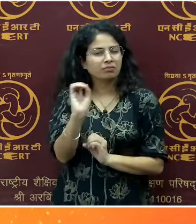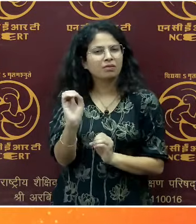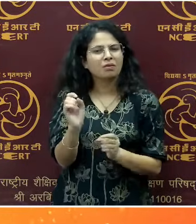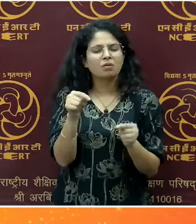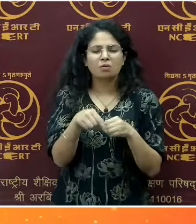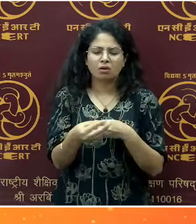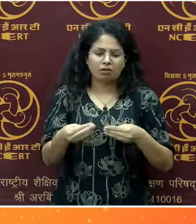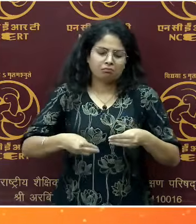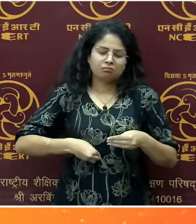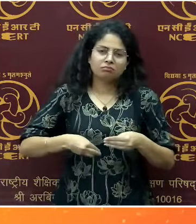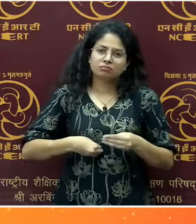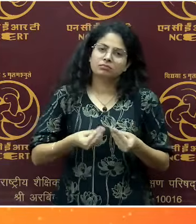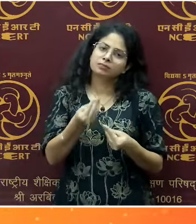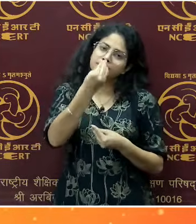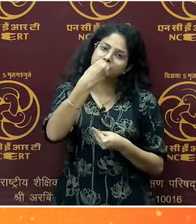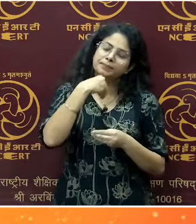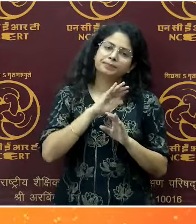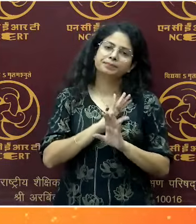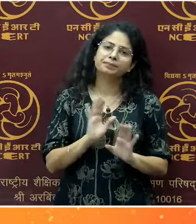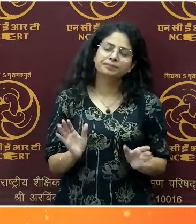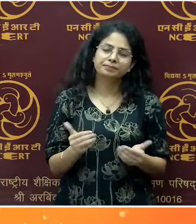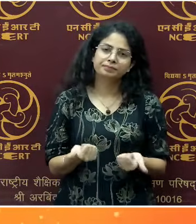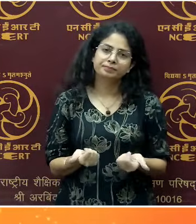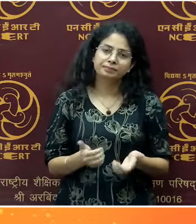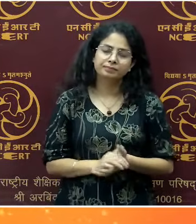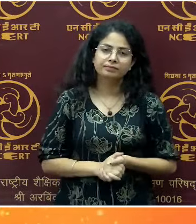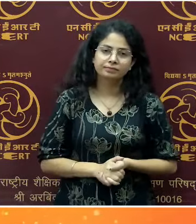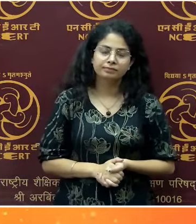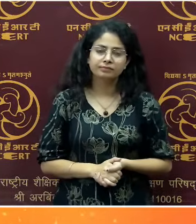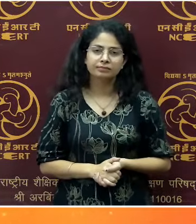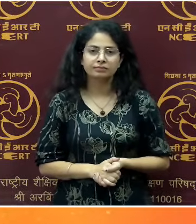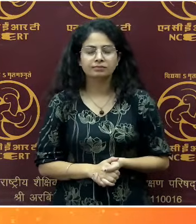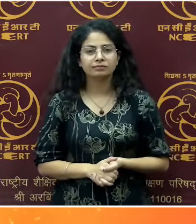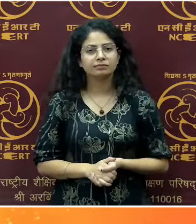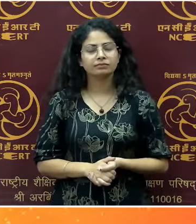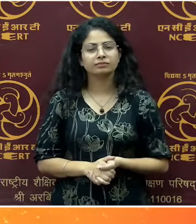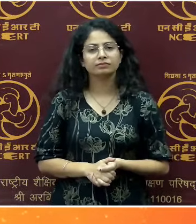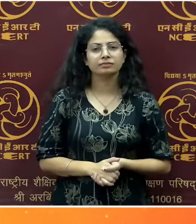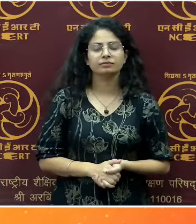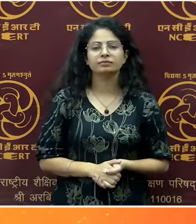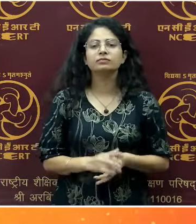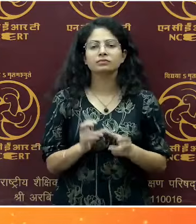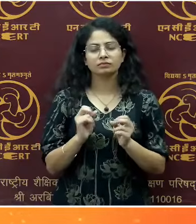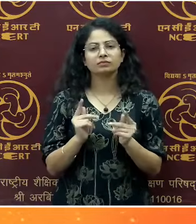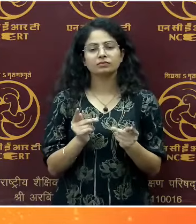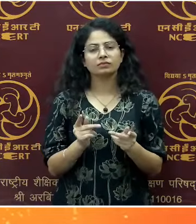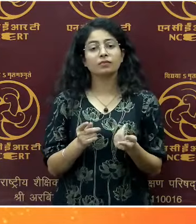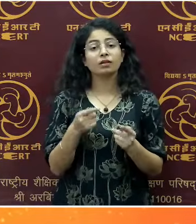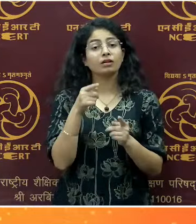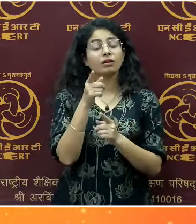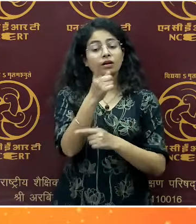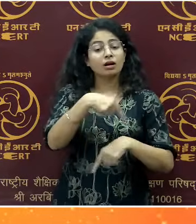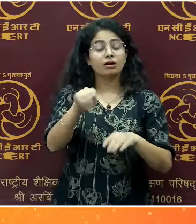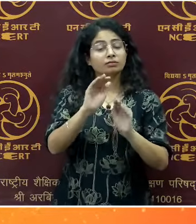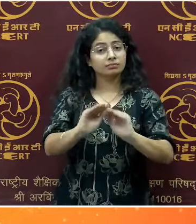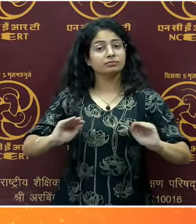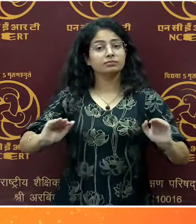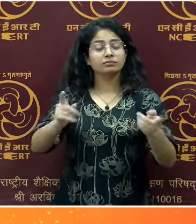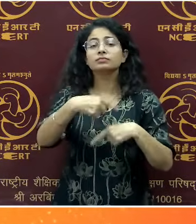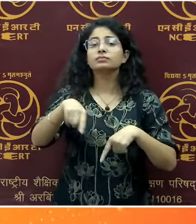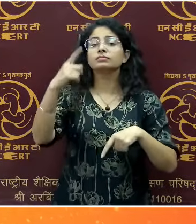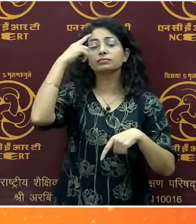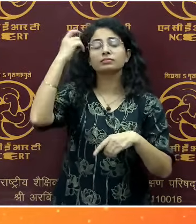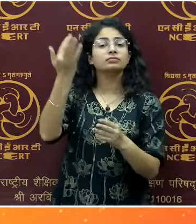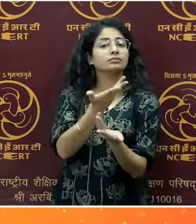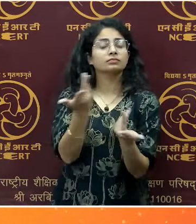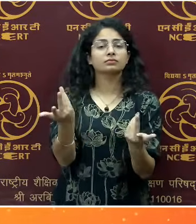just hungry and feasted on the green, tender, juicy grass. That's all. Okay, and what do you think, students? Well, yes,